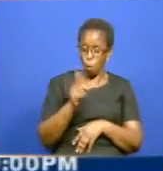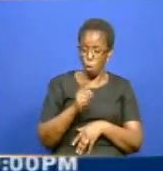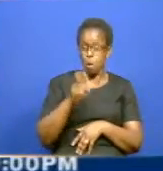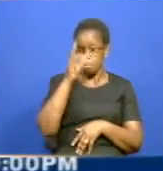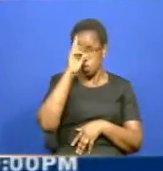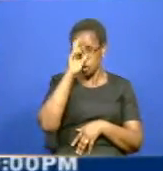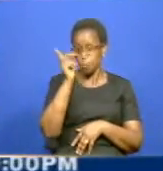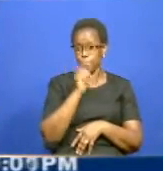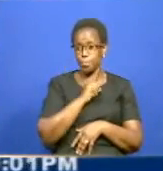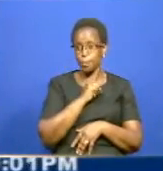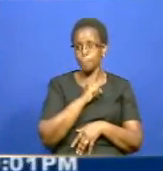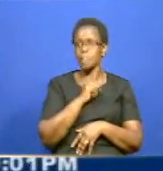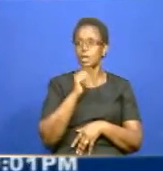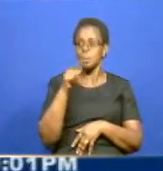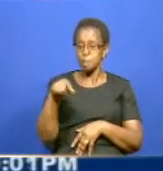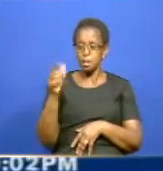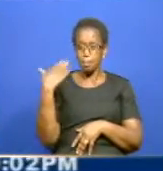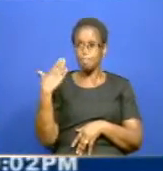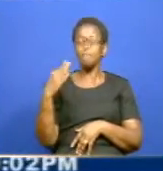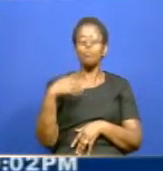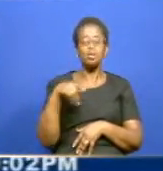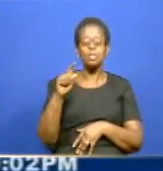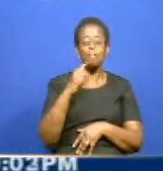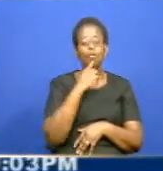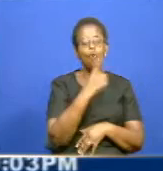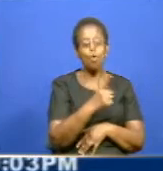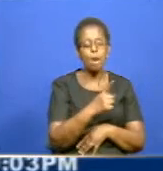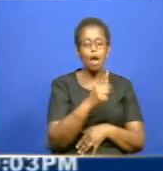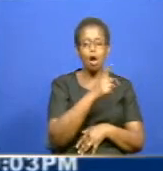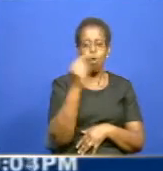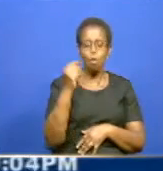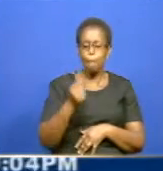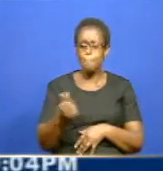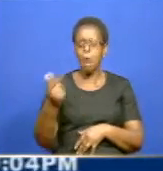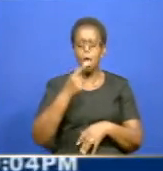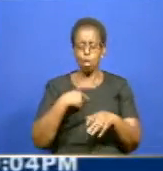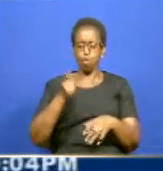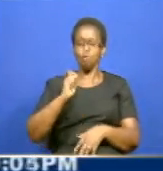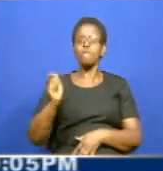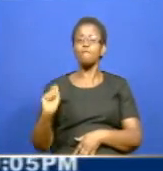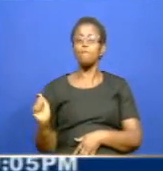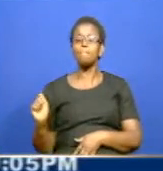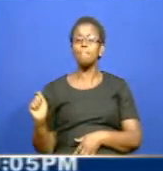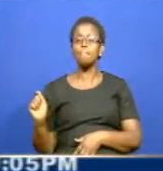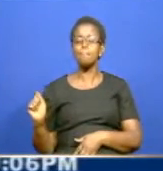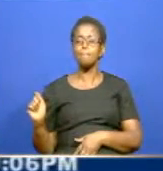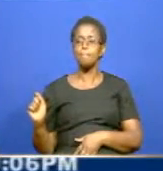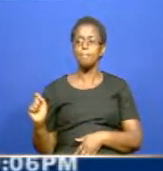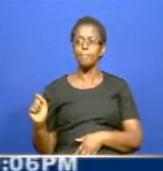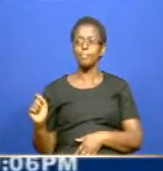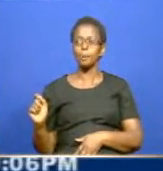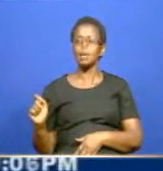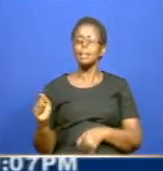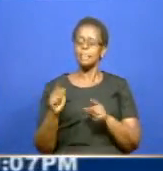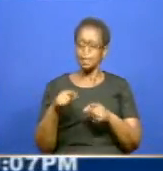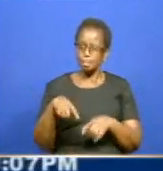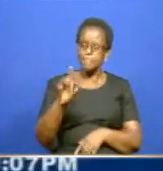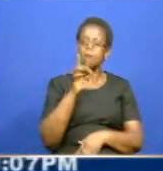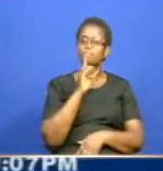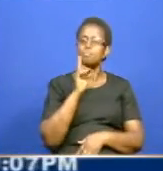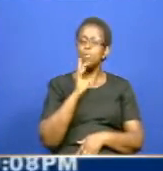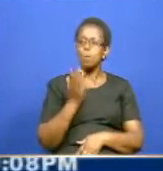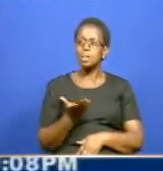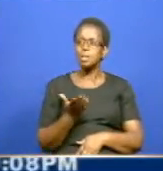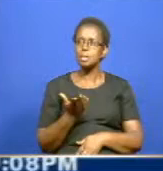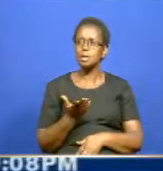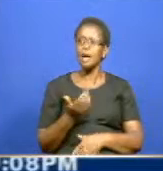he had directed them to go and purchase uniforms. In fact, going to an extent of saying that there were